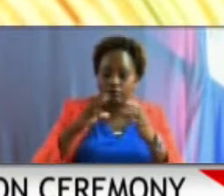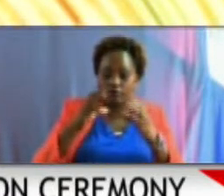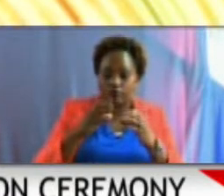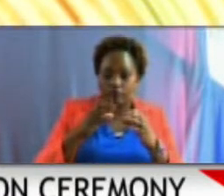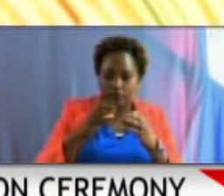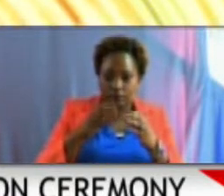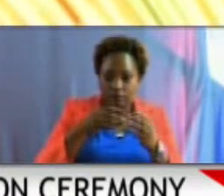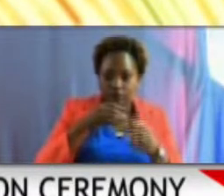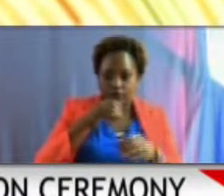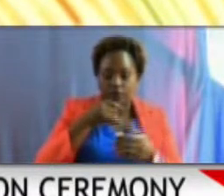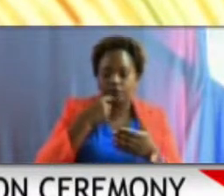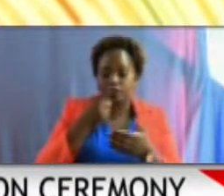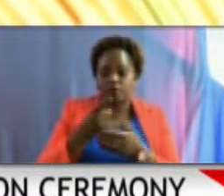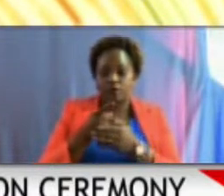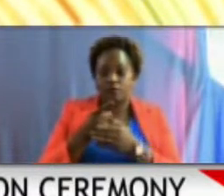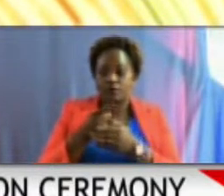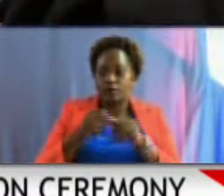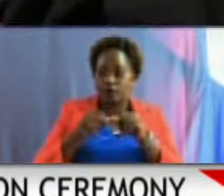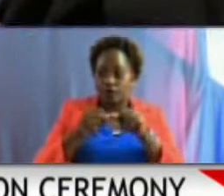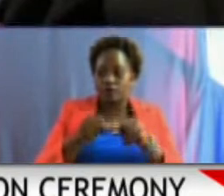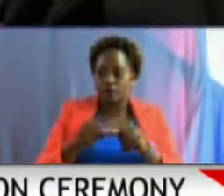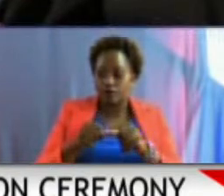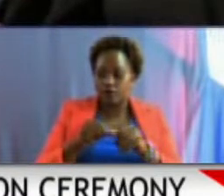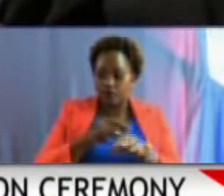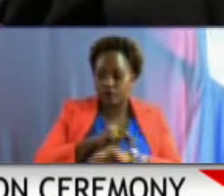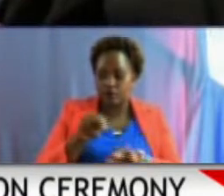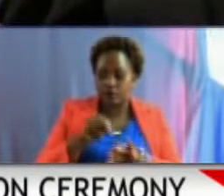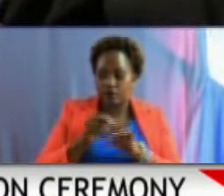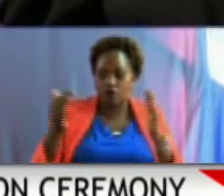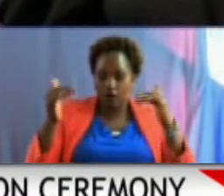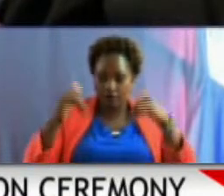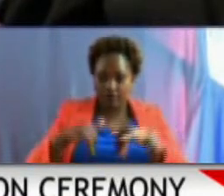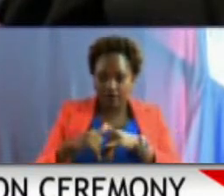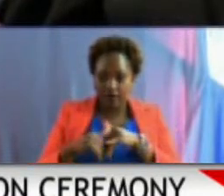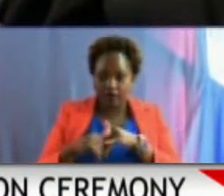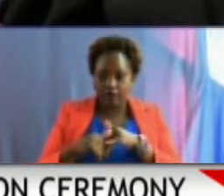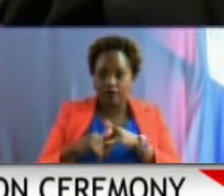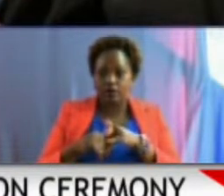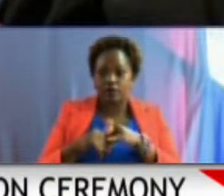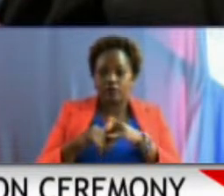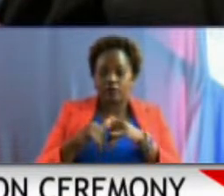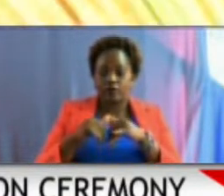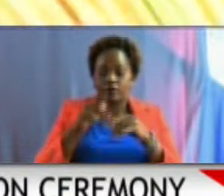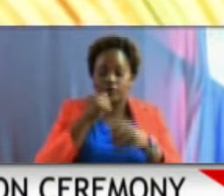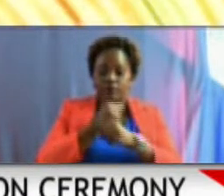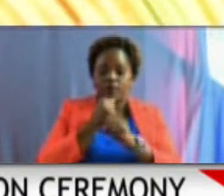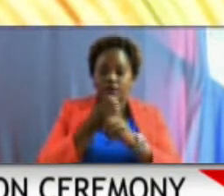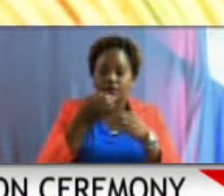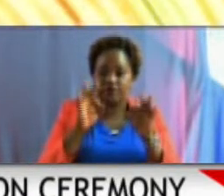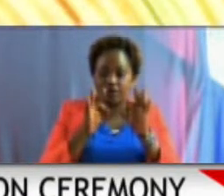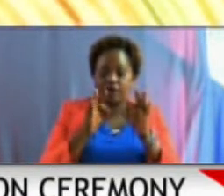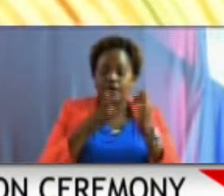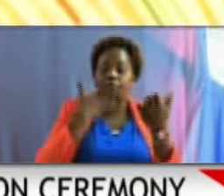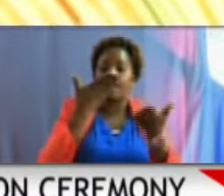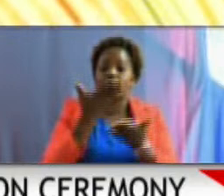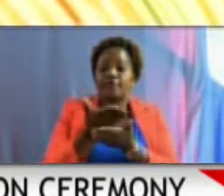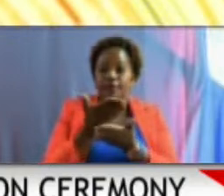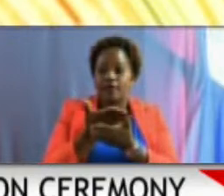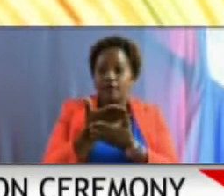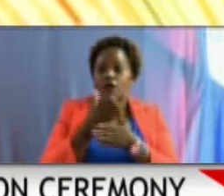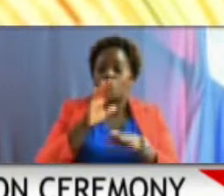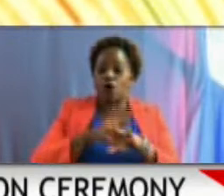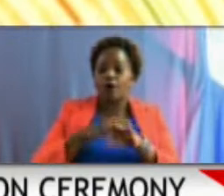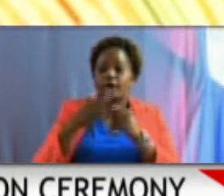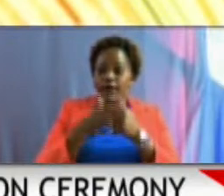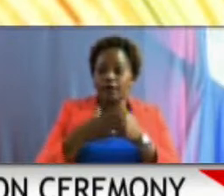will contain the proceedings of the international conference. Otherwise, it will be made freely available